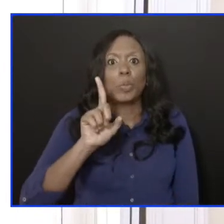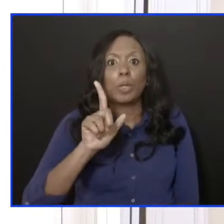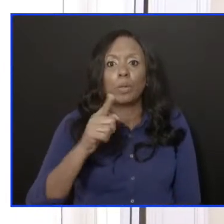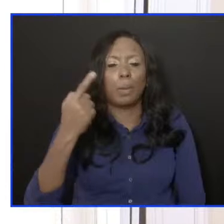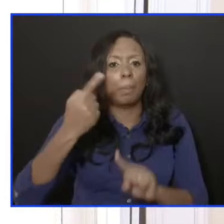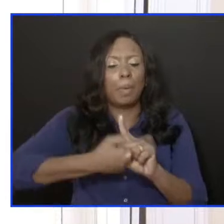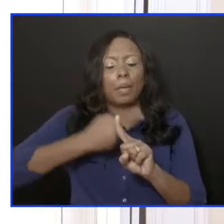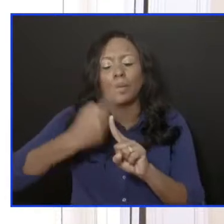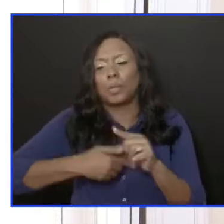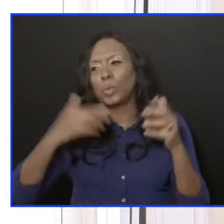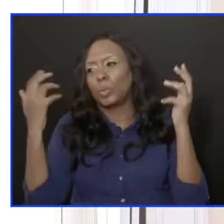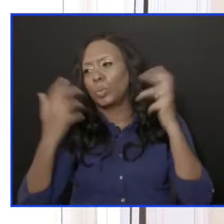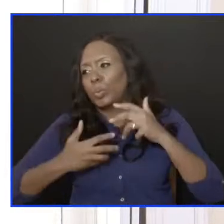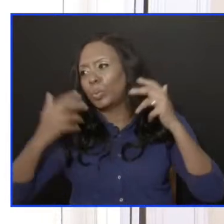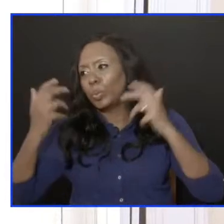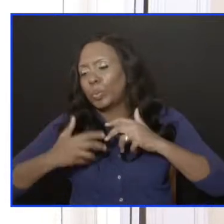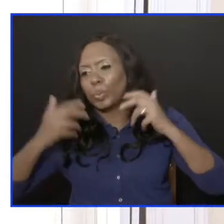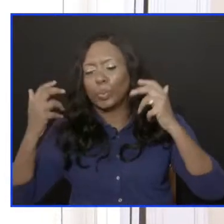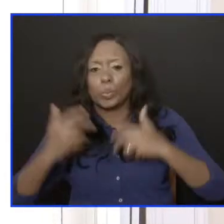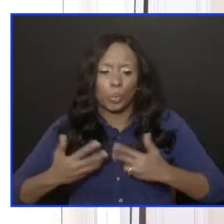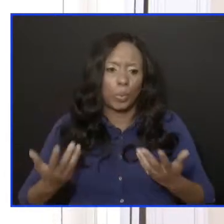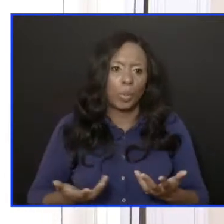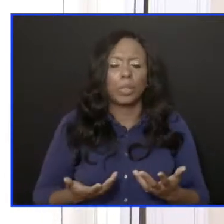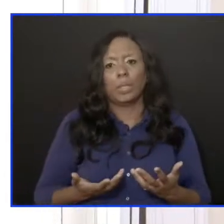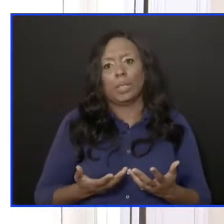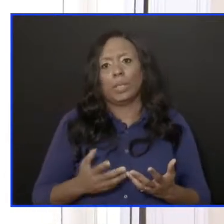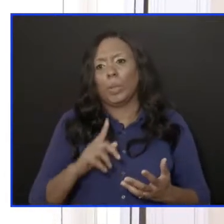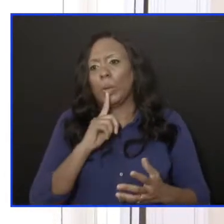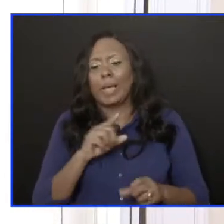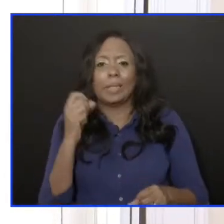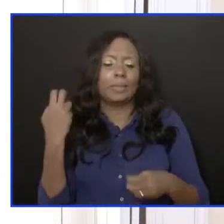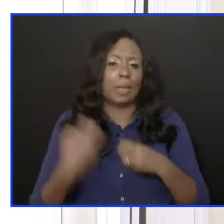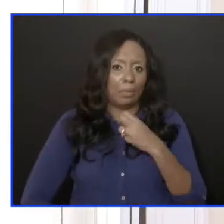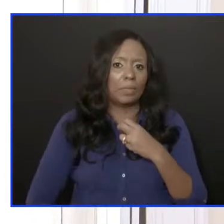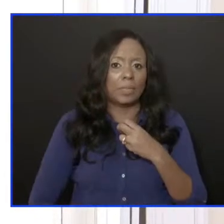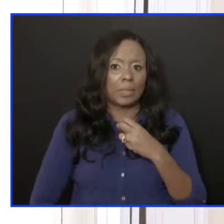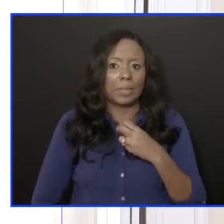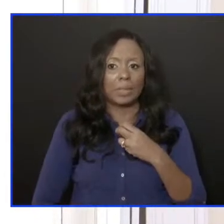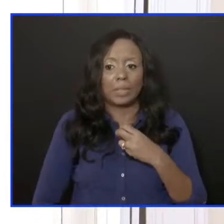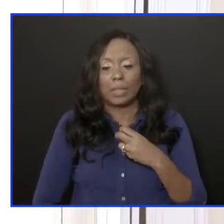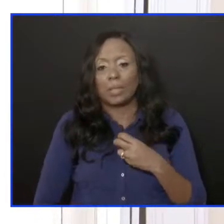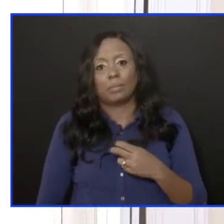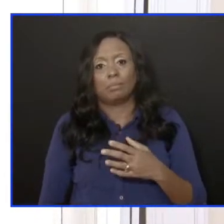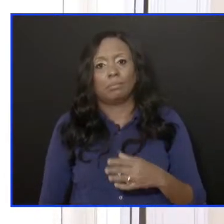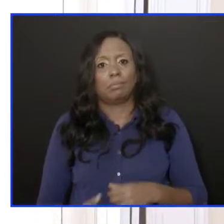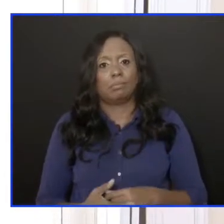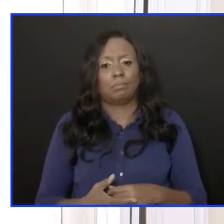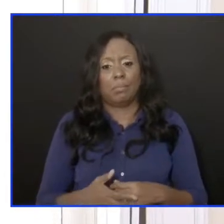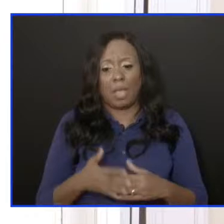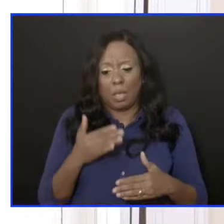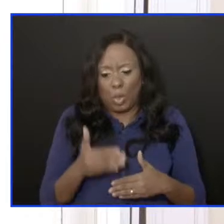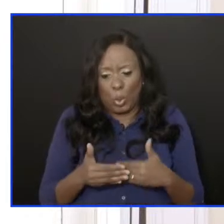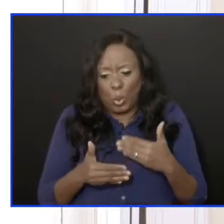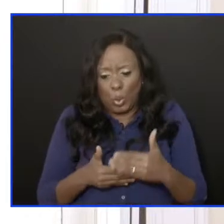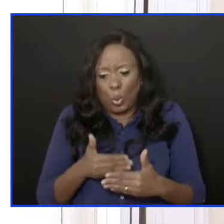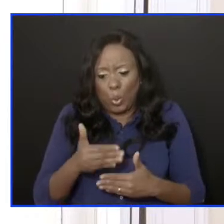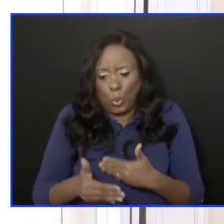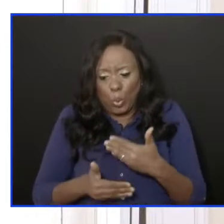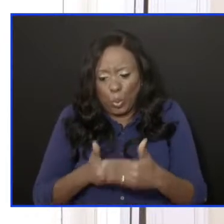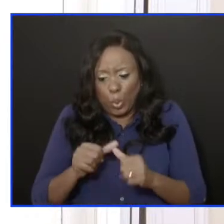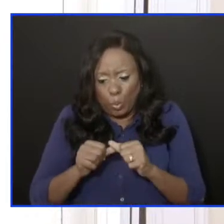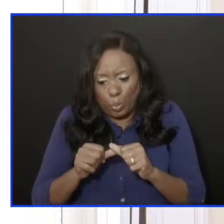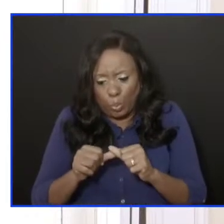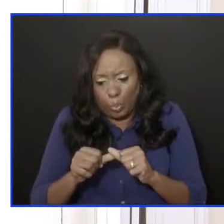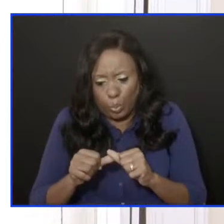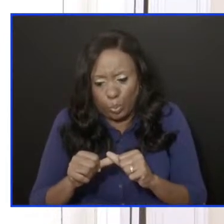opportunity for some respite along the way, because this, as we know, is a never-ending process for many of the people on the